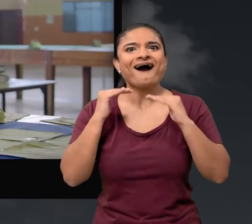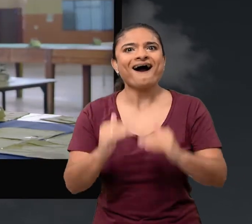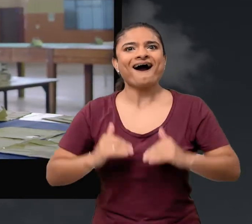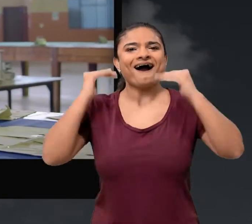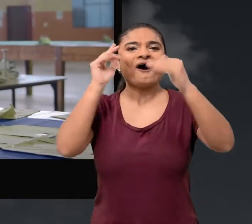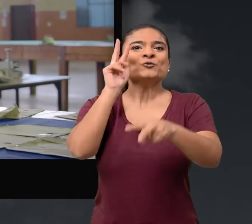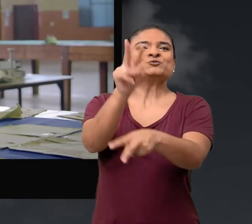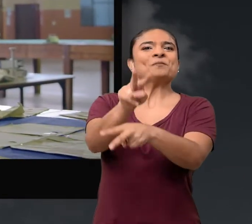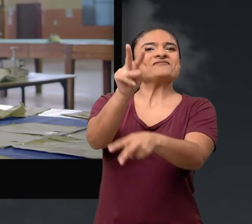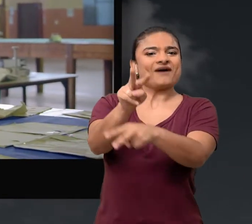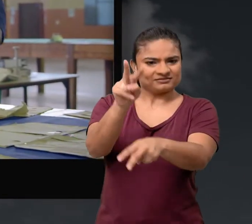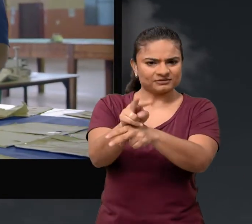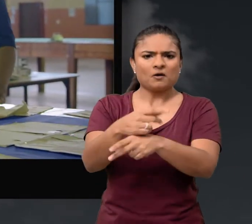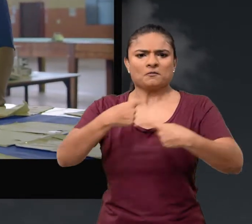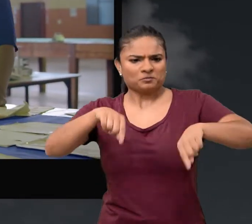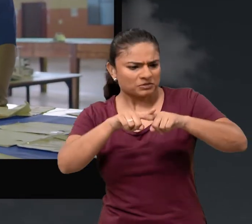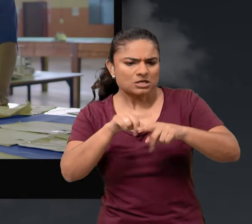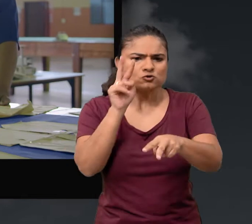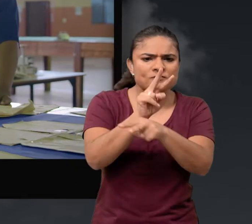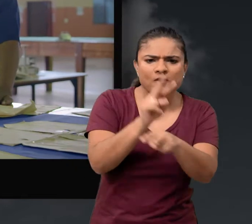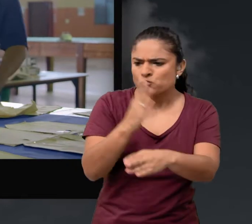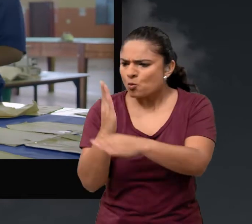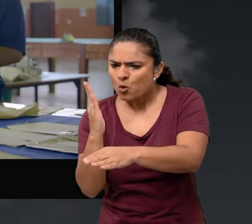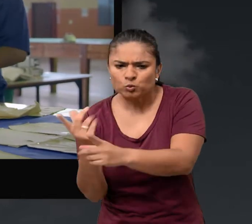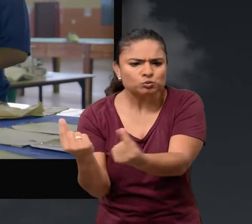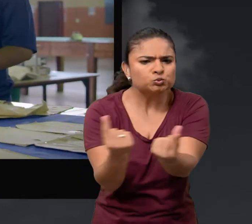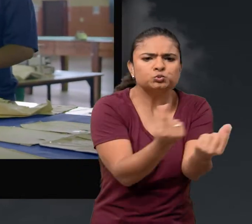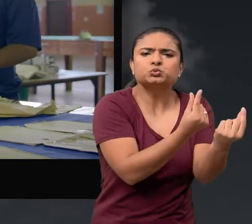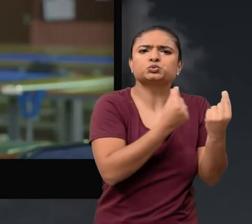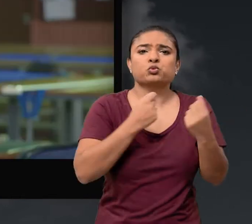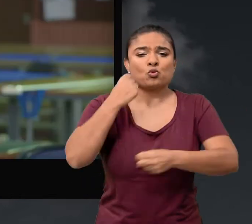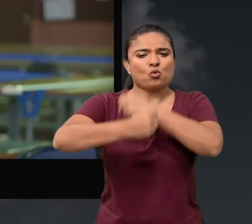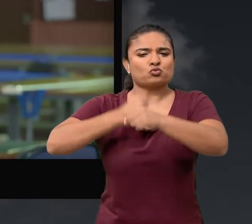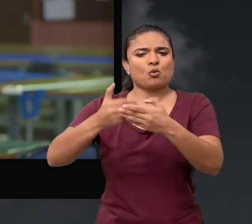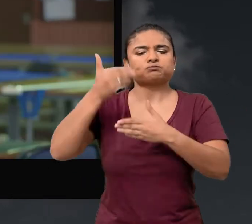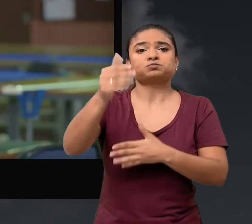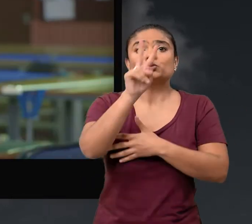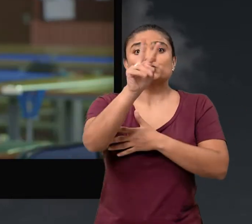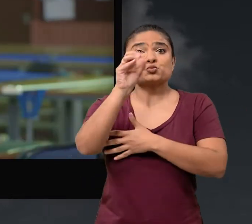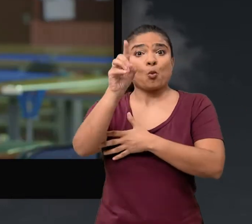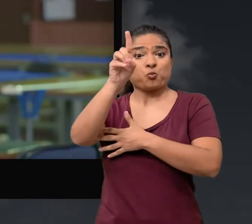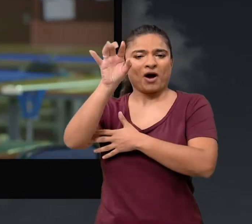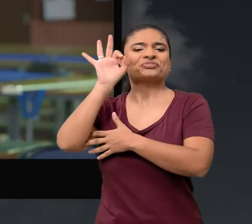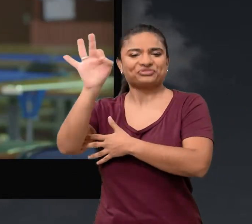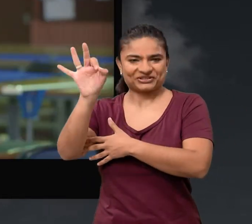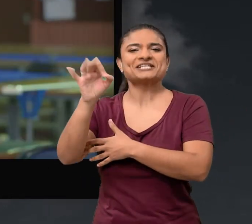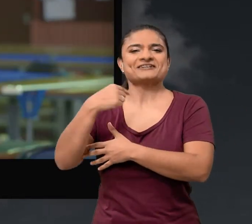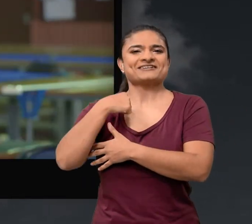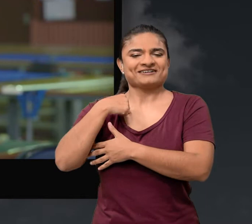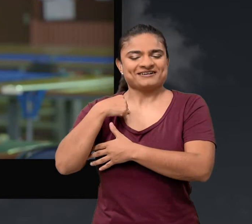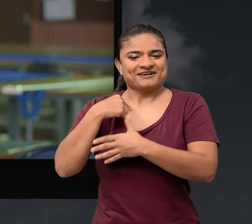mangisuka lapha ngapromotwa ngaba supervisor, and kwahamba iminyaka